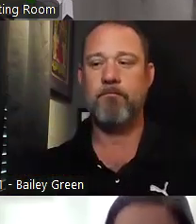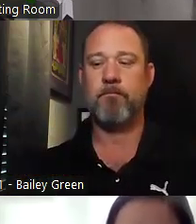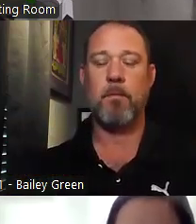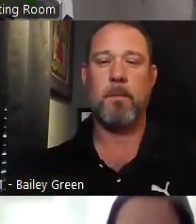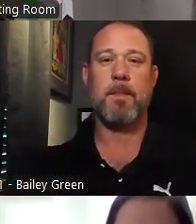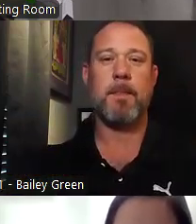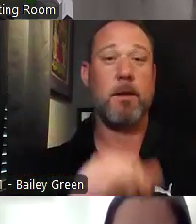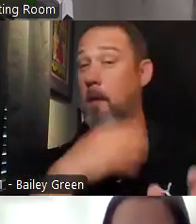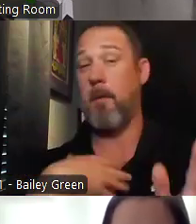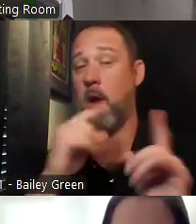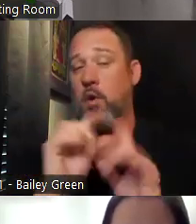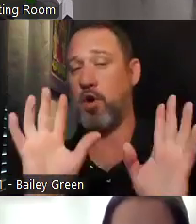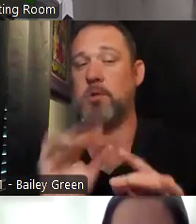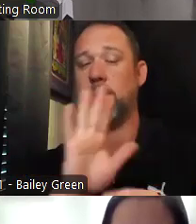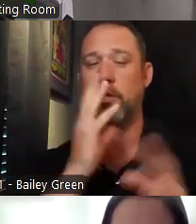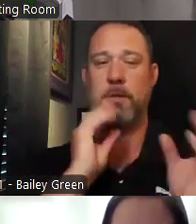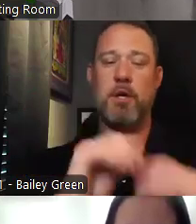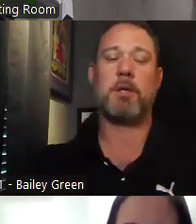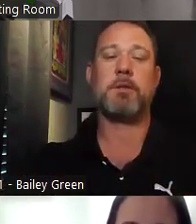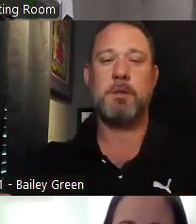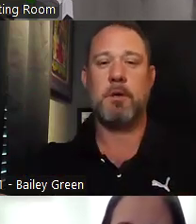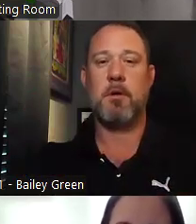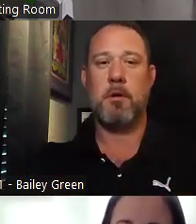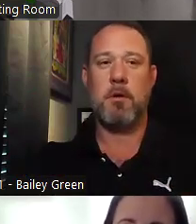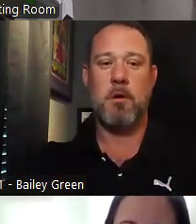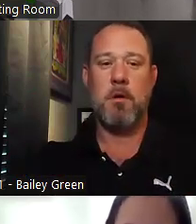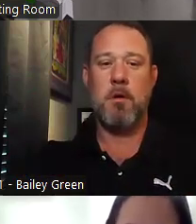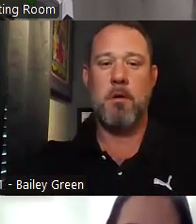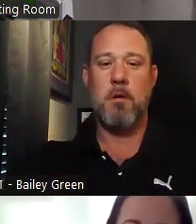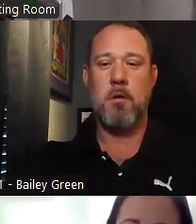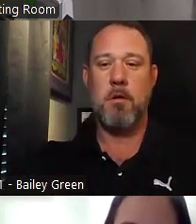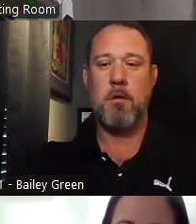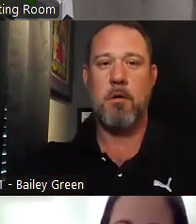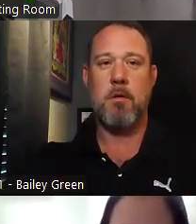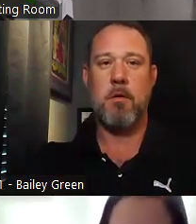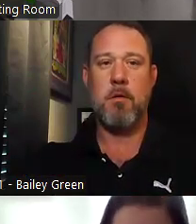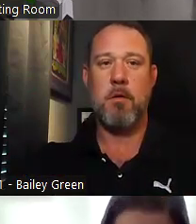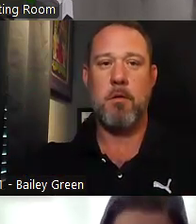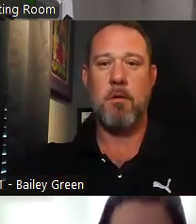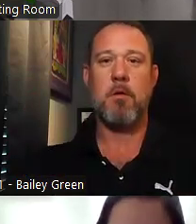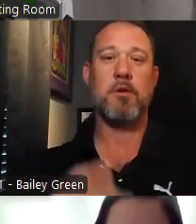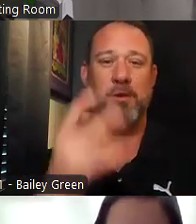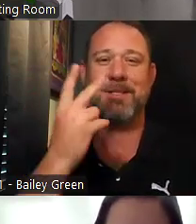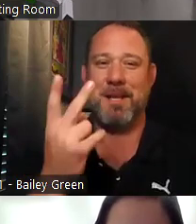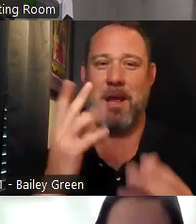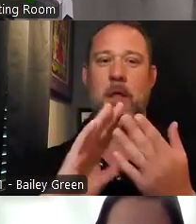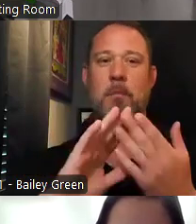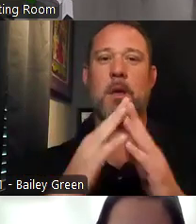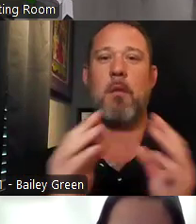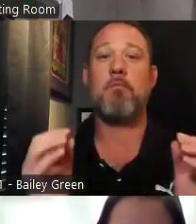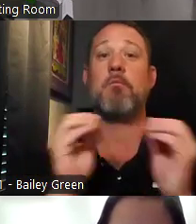my words. This is someone, and this is their experience. And you can see then with this experience how someone then becomes more isolated.